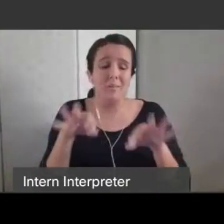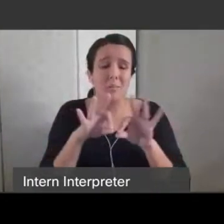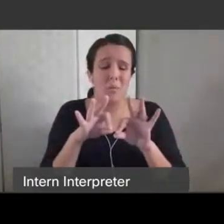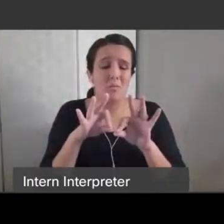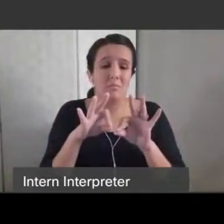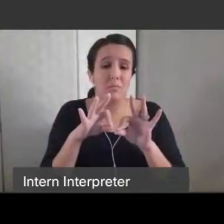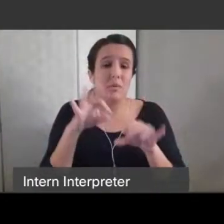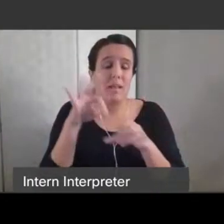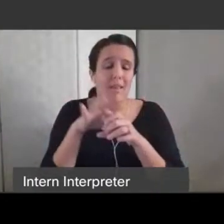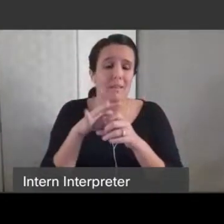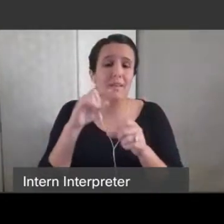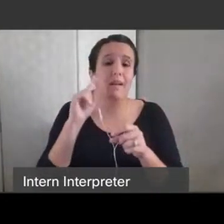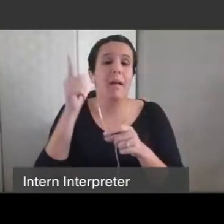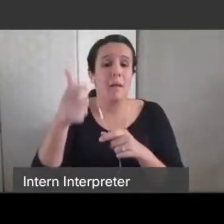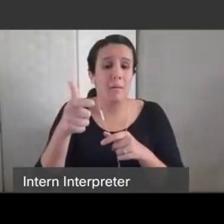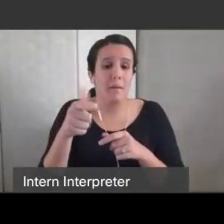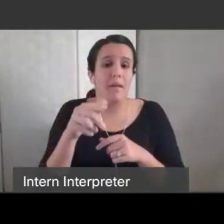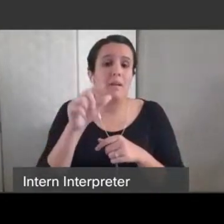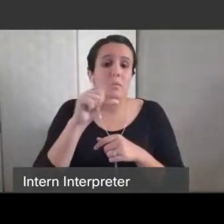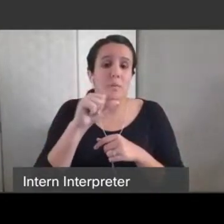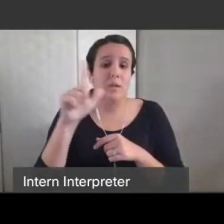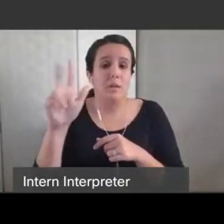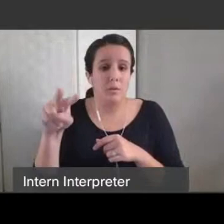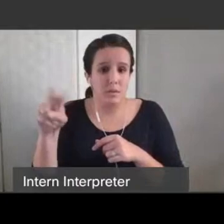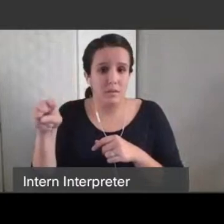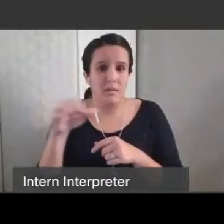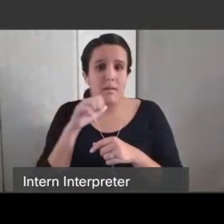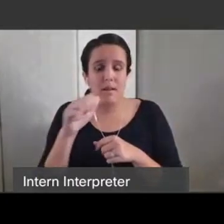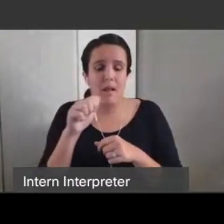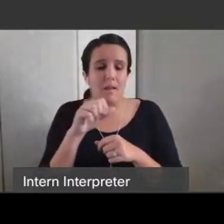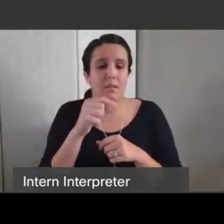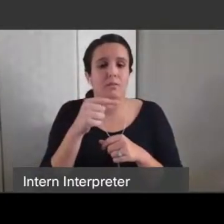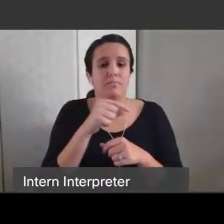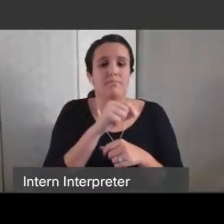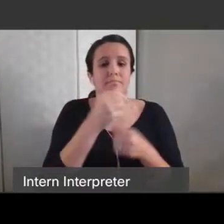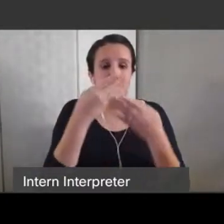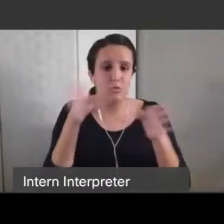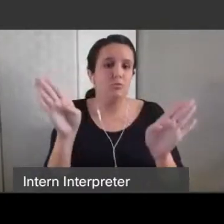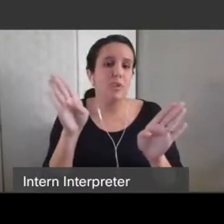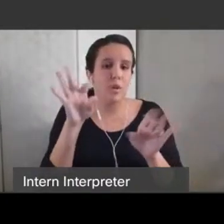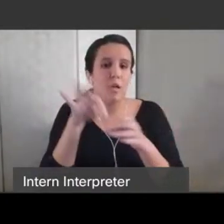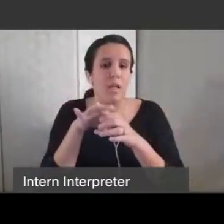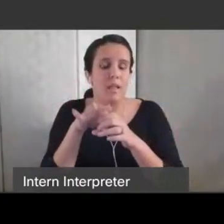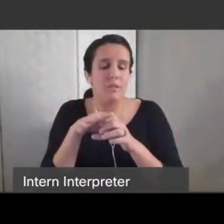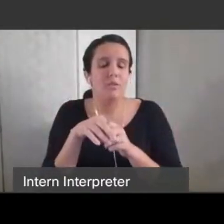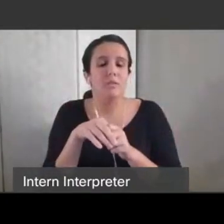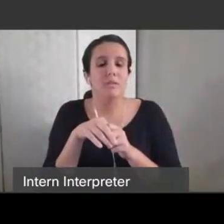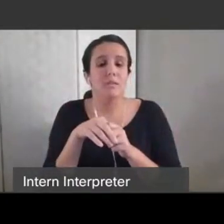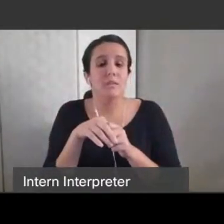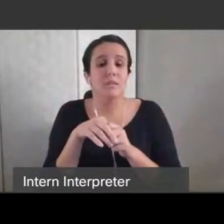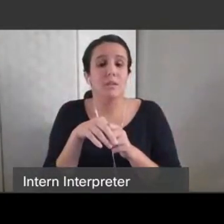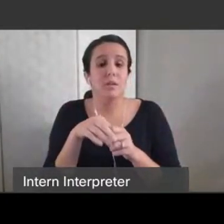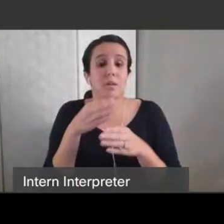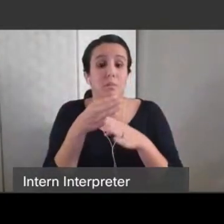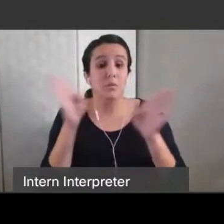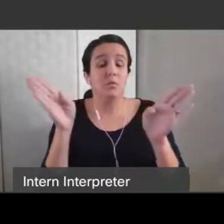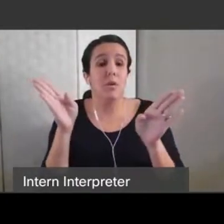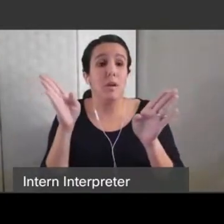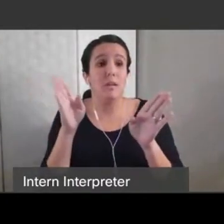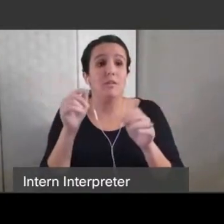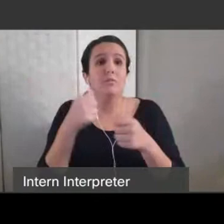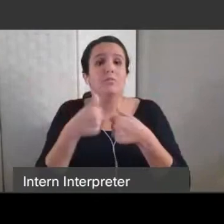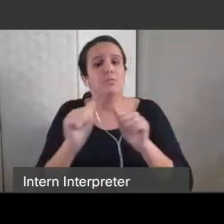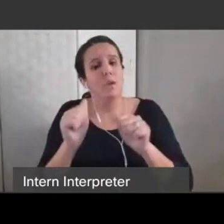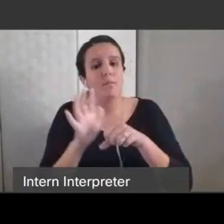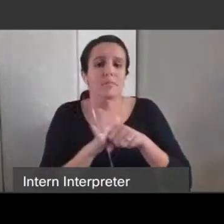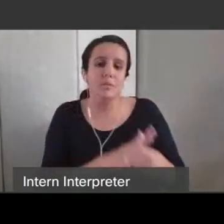constitutional amendment being added to the primary election, not the general election, it is clear the majority party is working towards silencing the voice of voters in